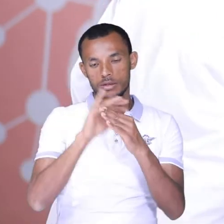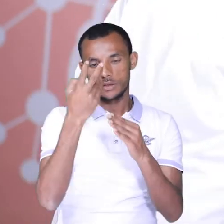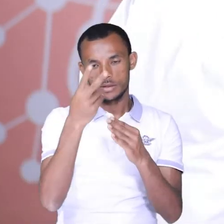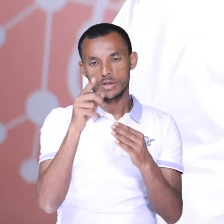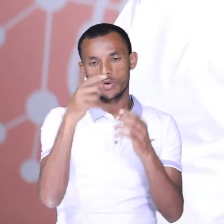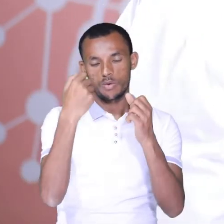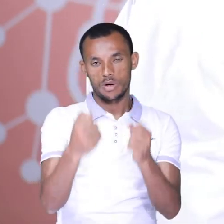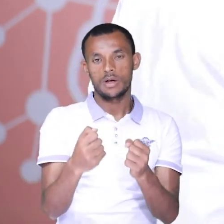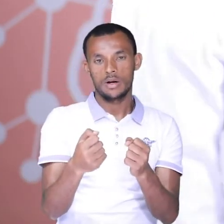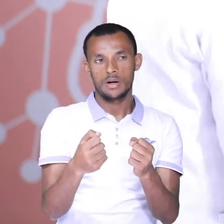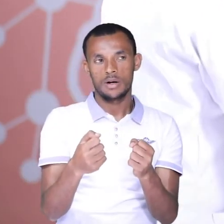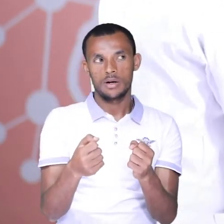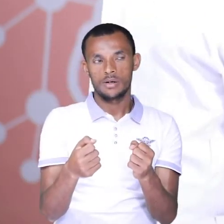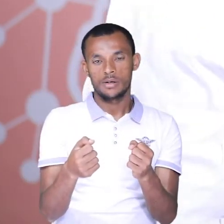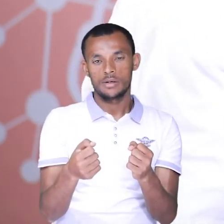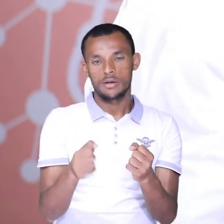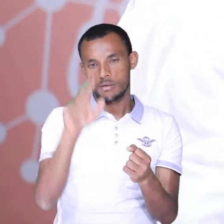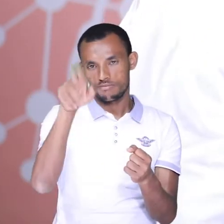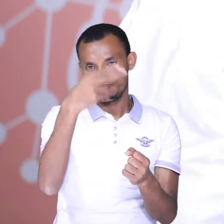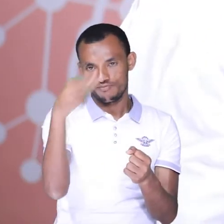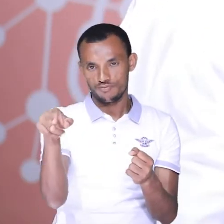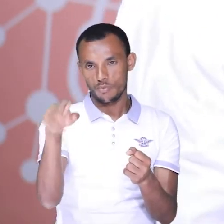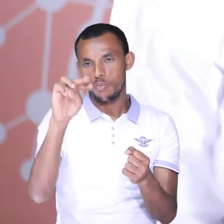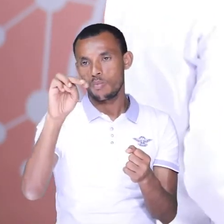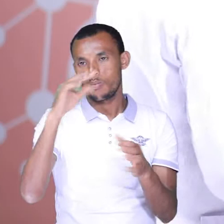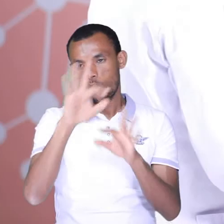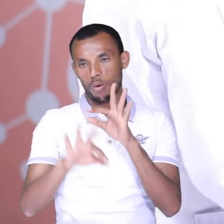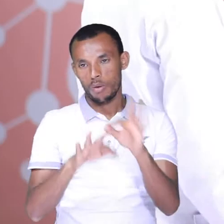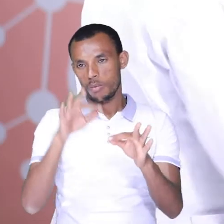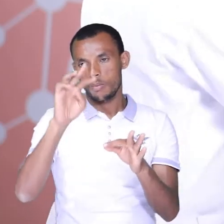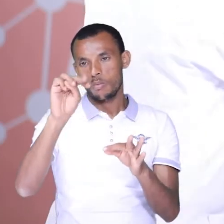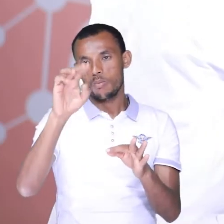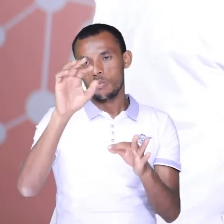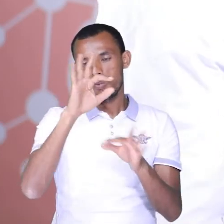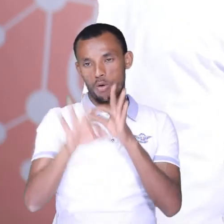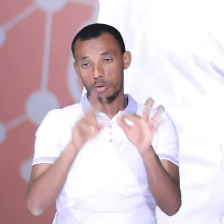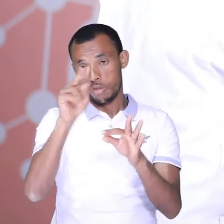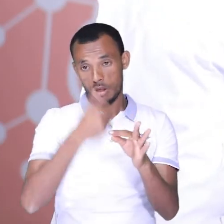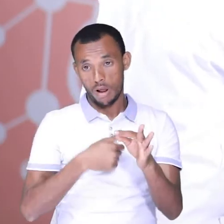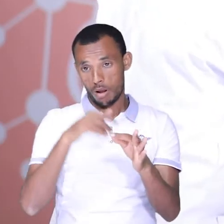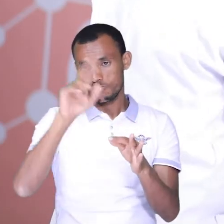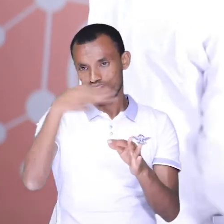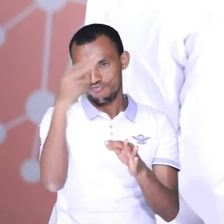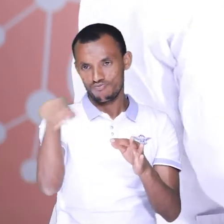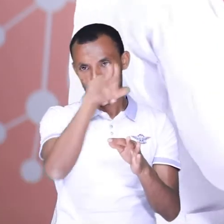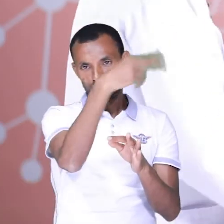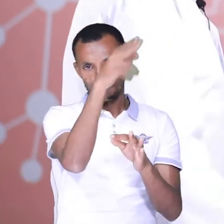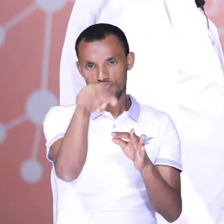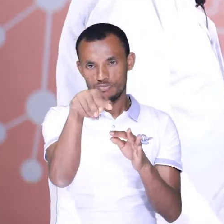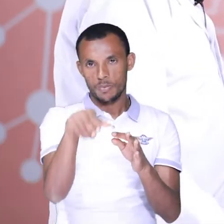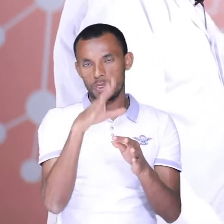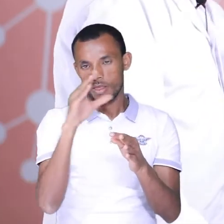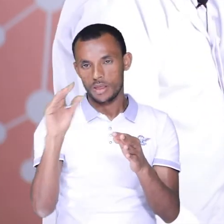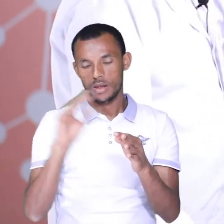you can cancel by this molecule by molecule, this by this one,